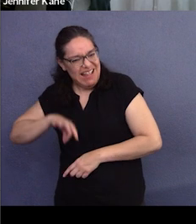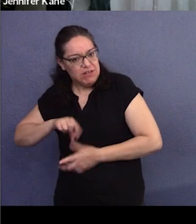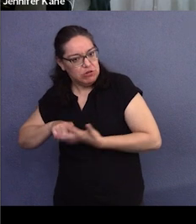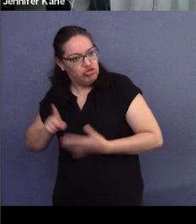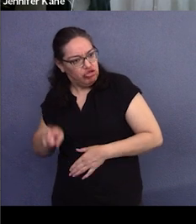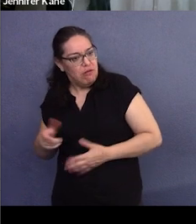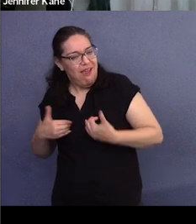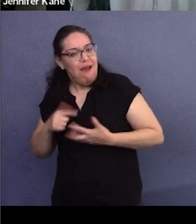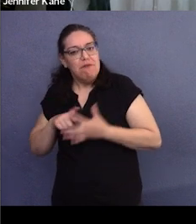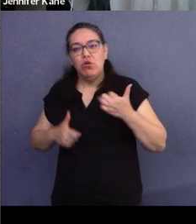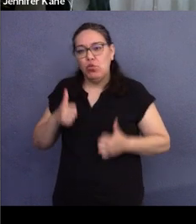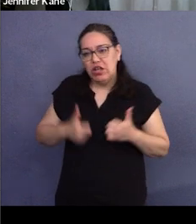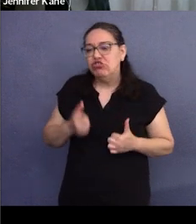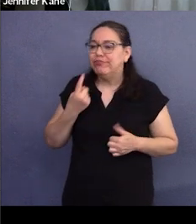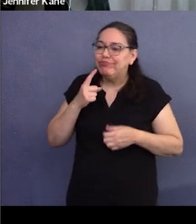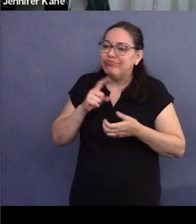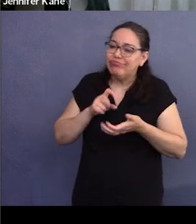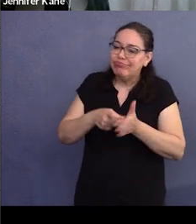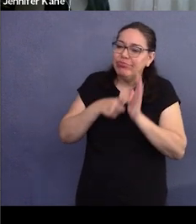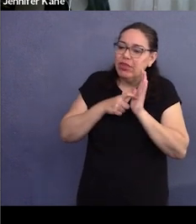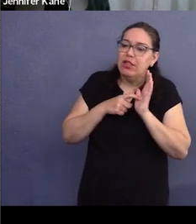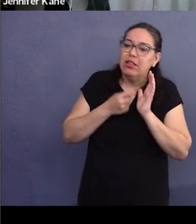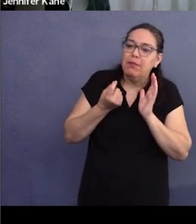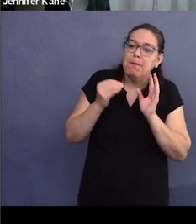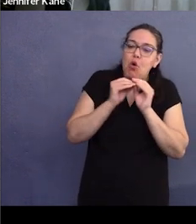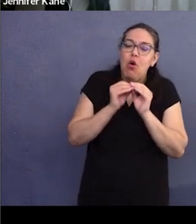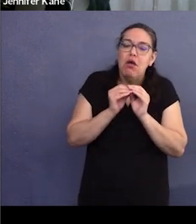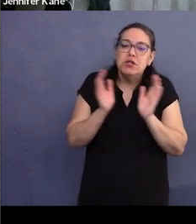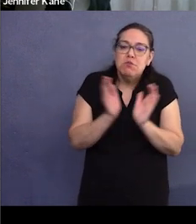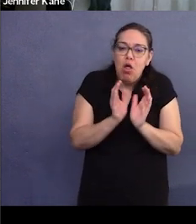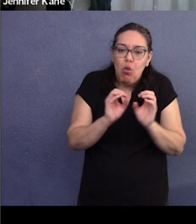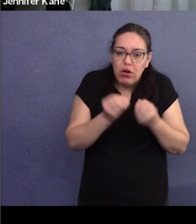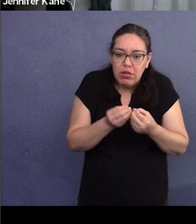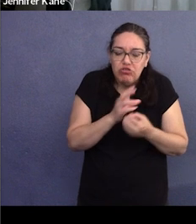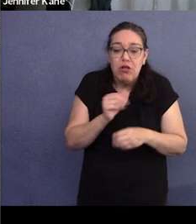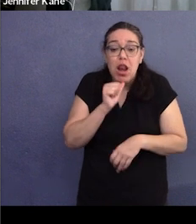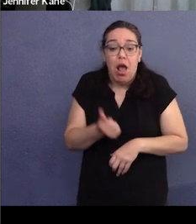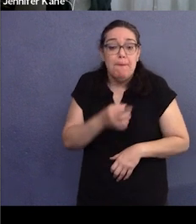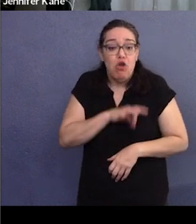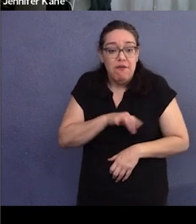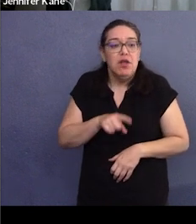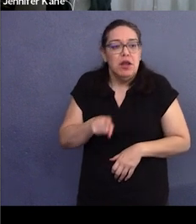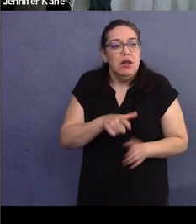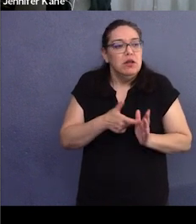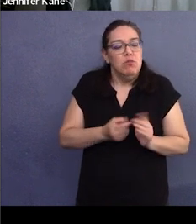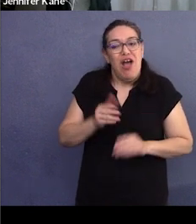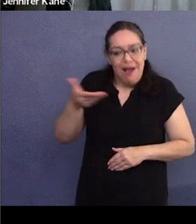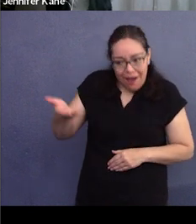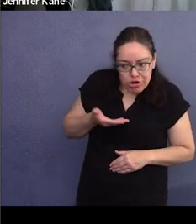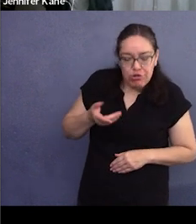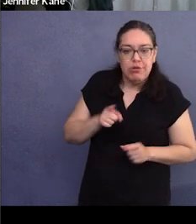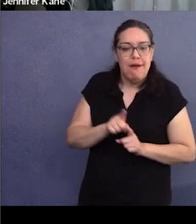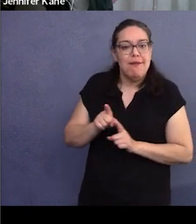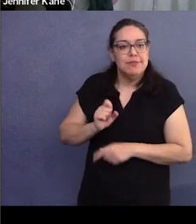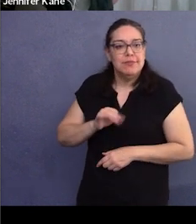does require more smaller organizations and nonprofits to hire people as a part of their staff, pay